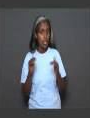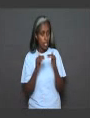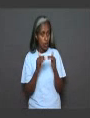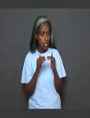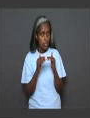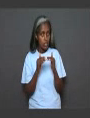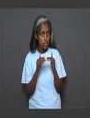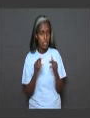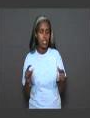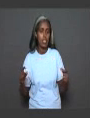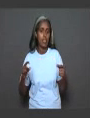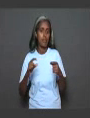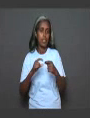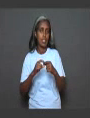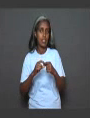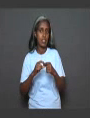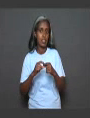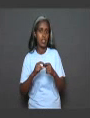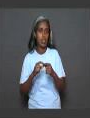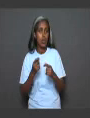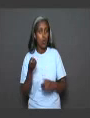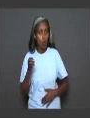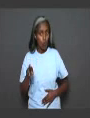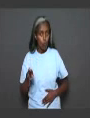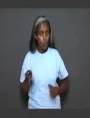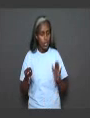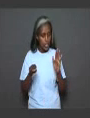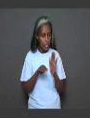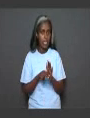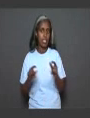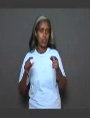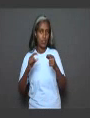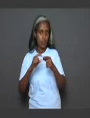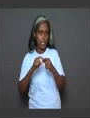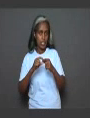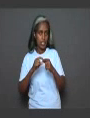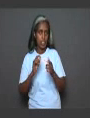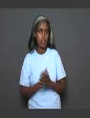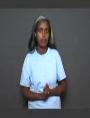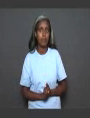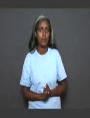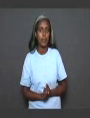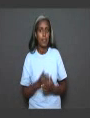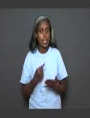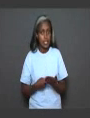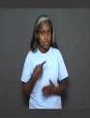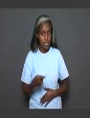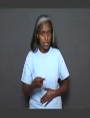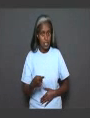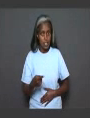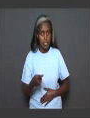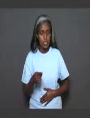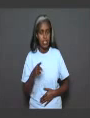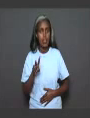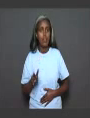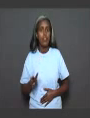equals infinity or negative infinity, then the